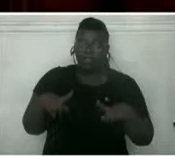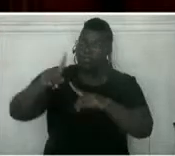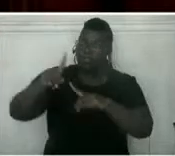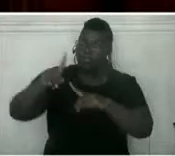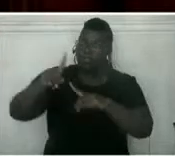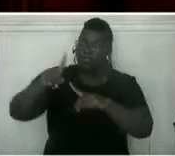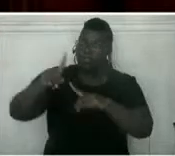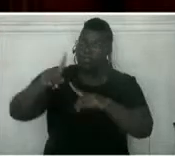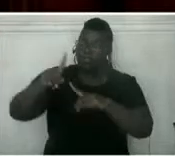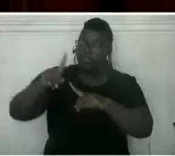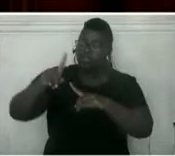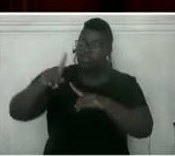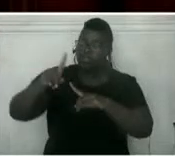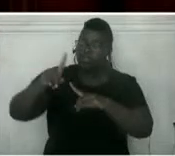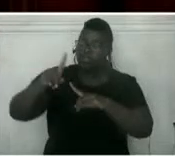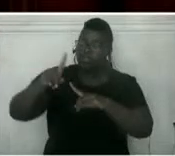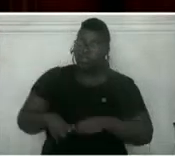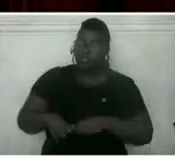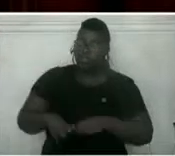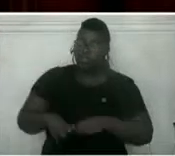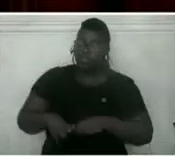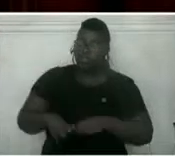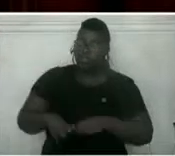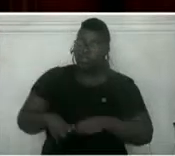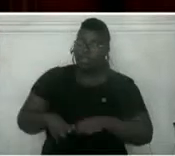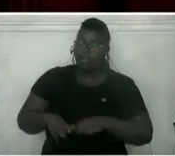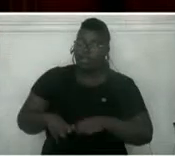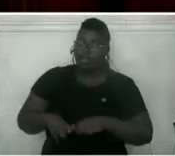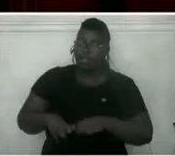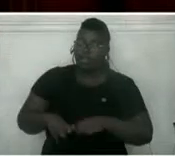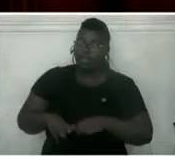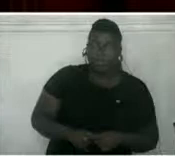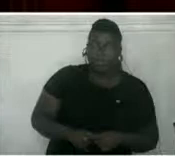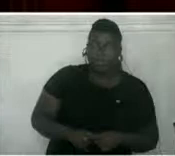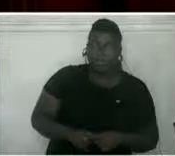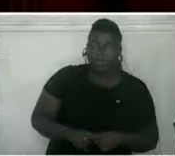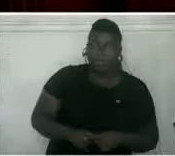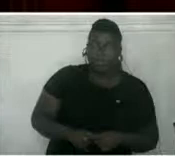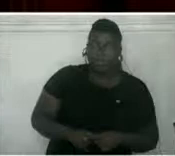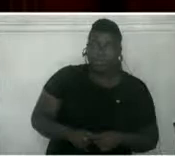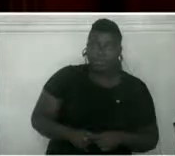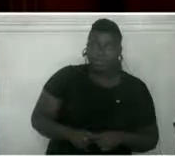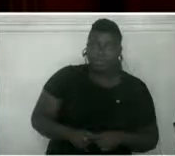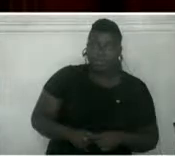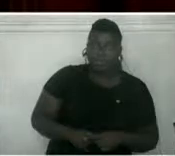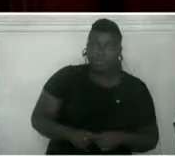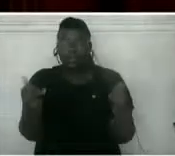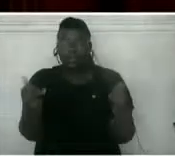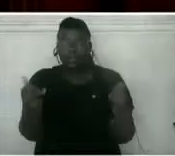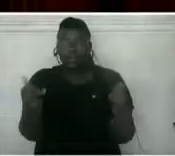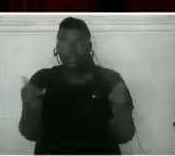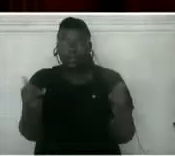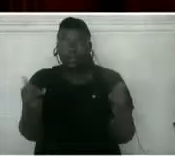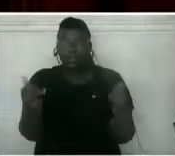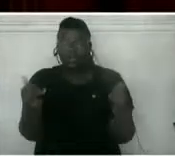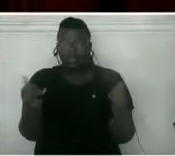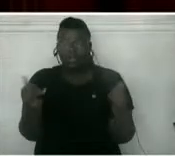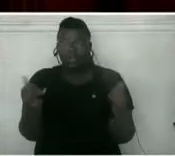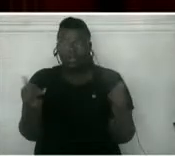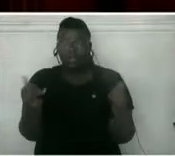state through programs aligned to Operation Vula. Honourable members, part of the plan to